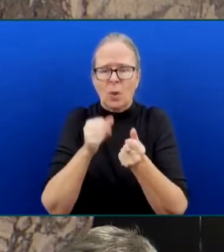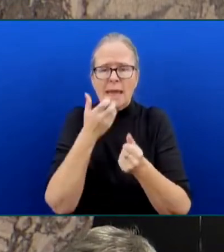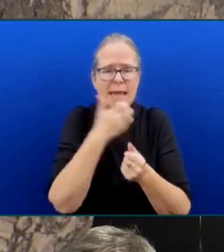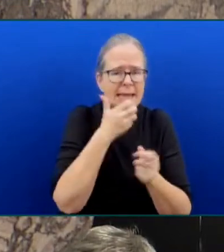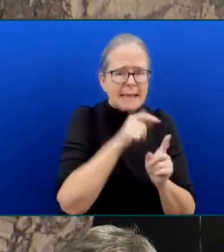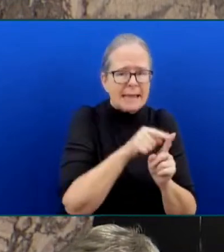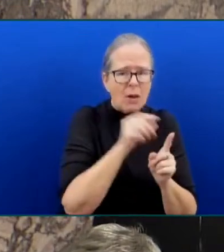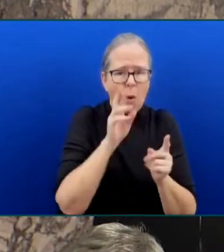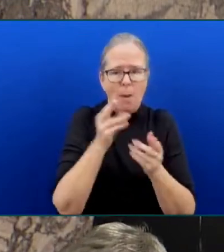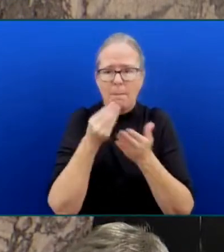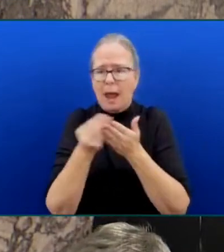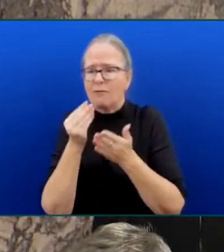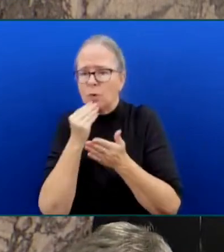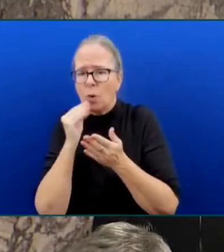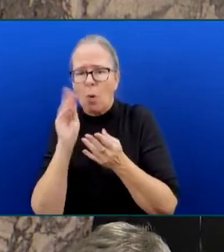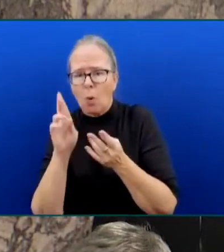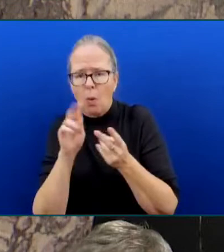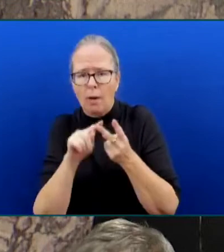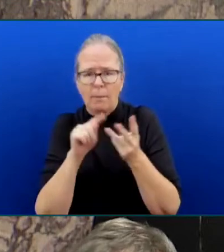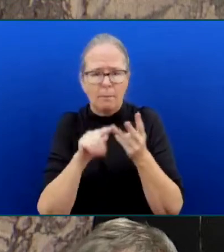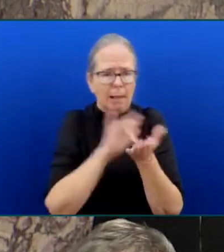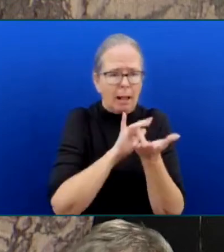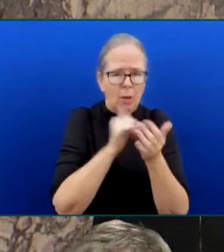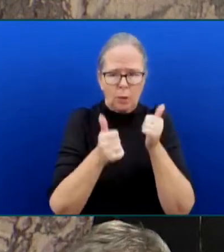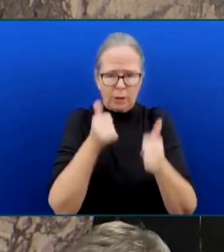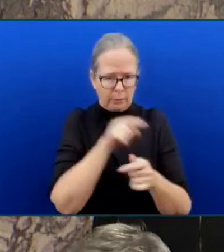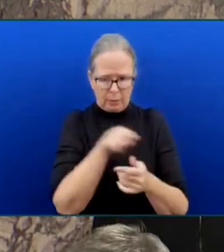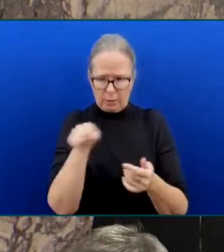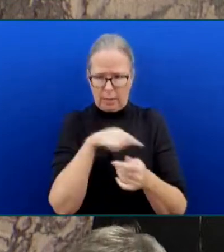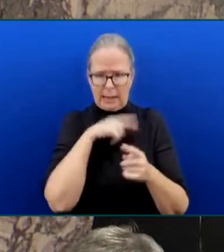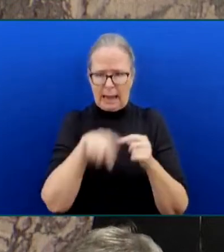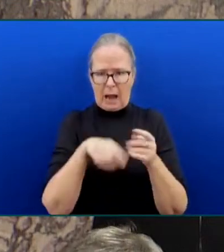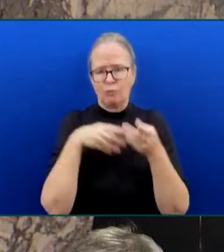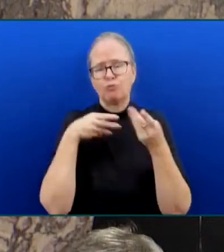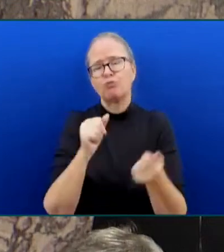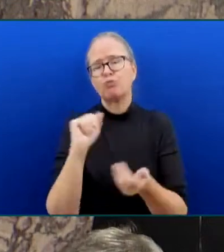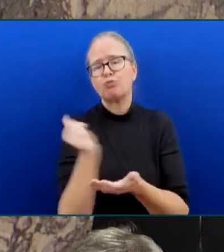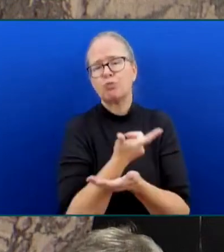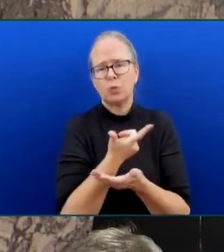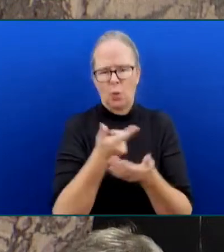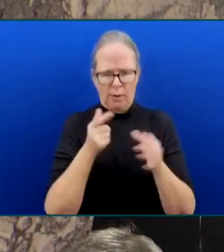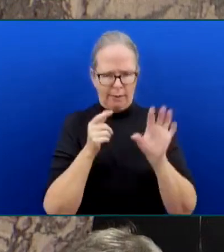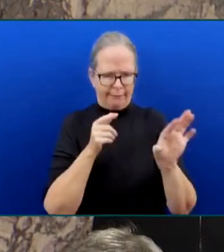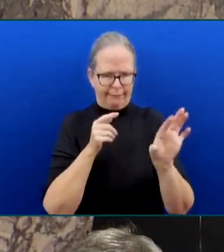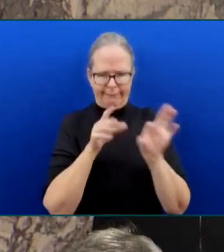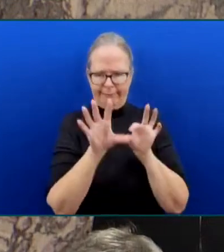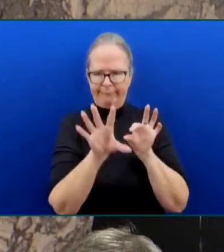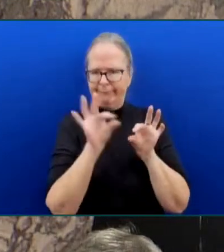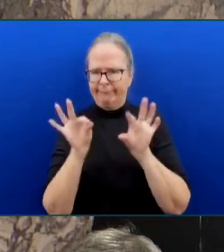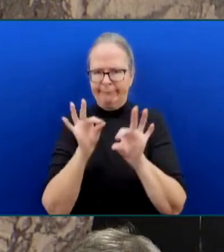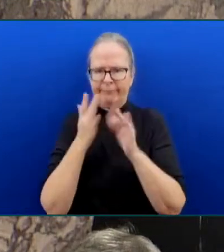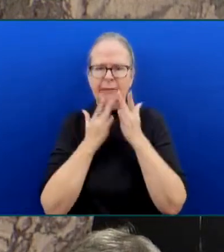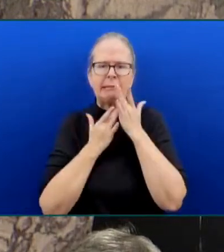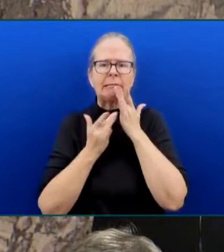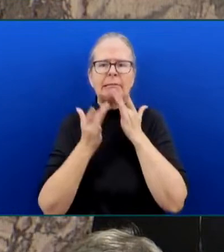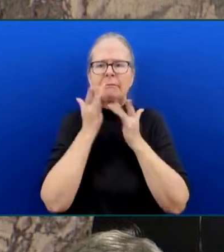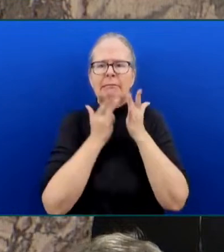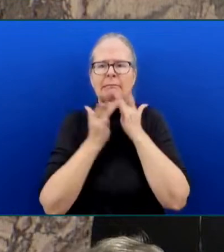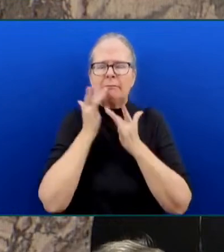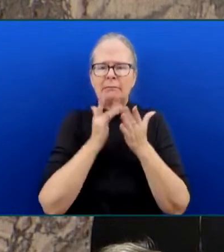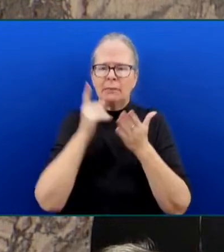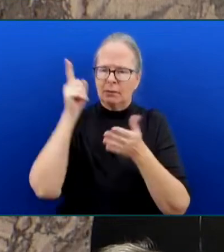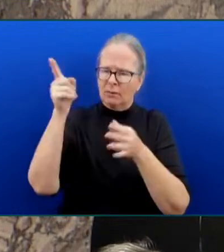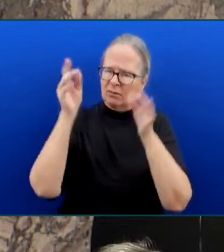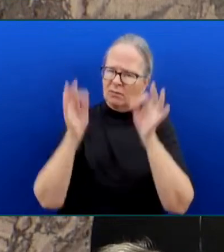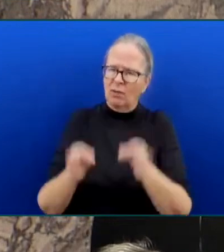finally admit the brutal choices that the NDP has chosen are forcing families to suffer even more, or will